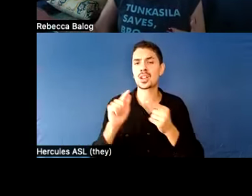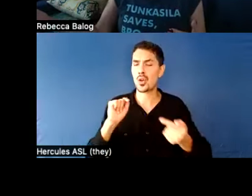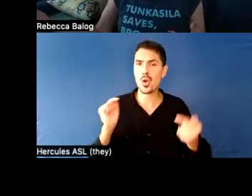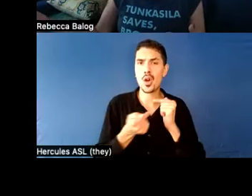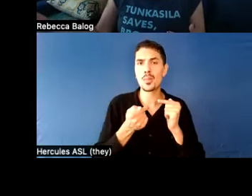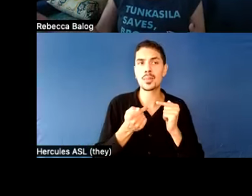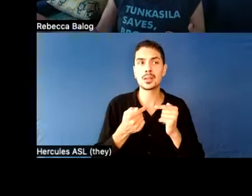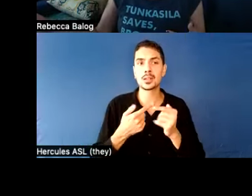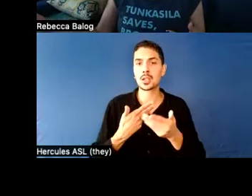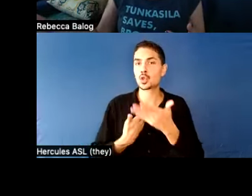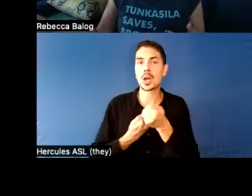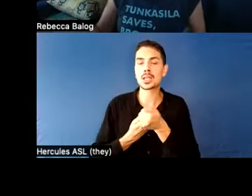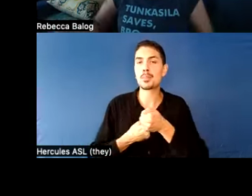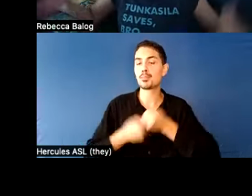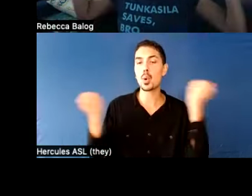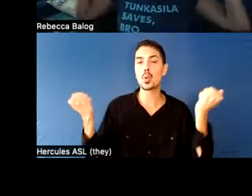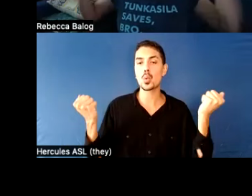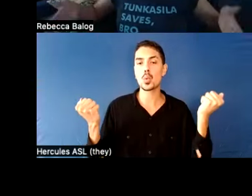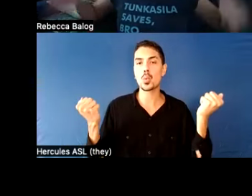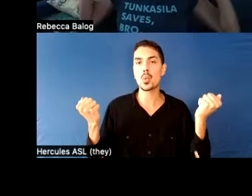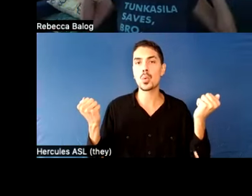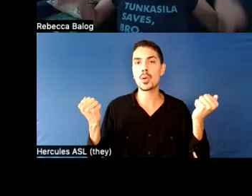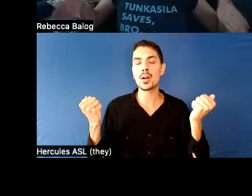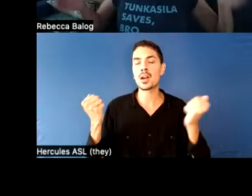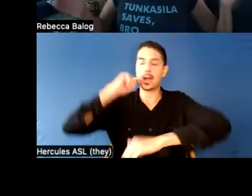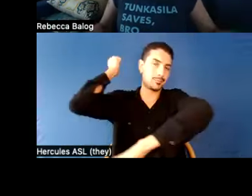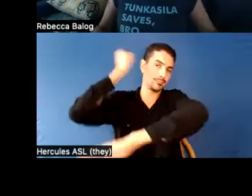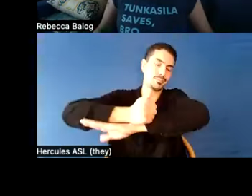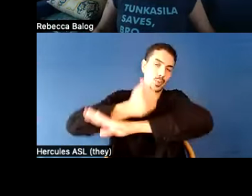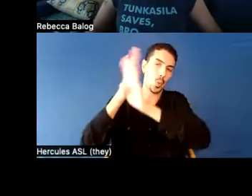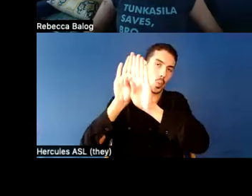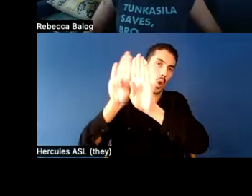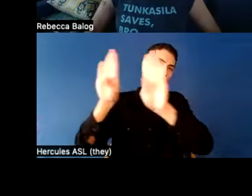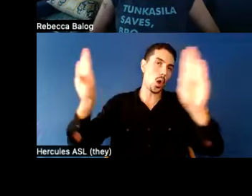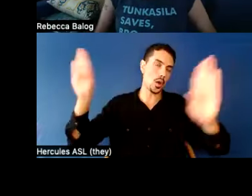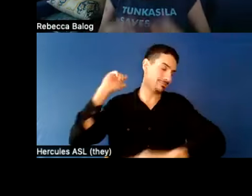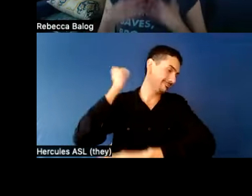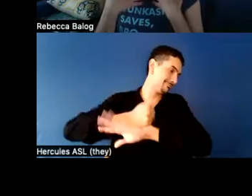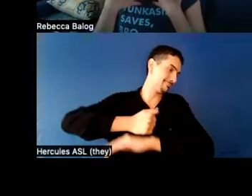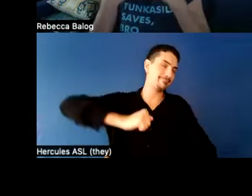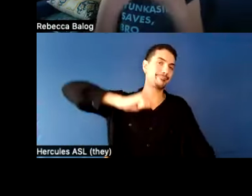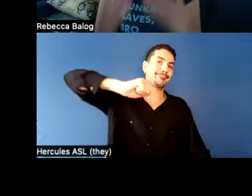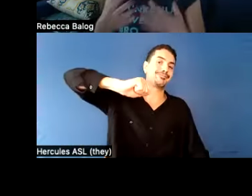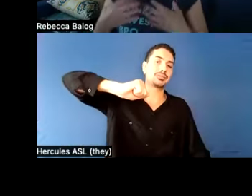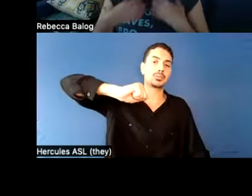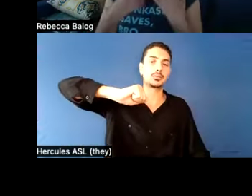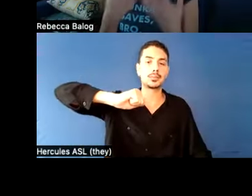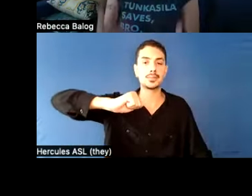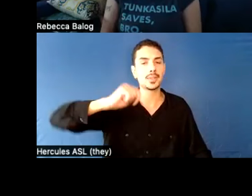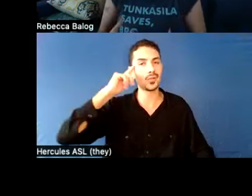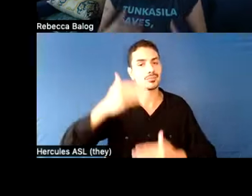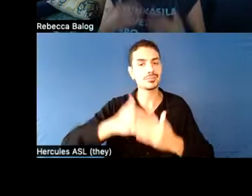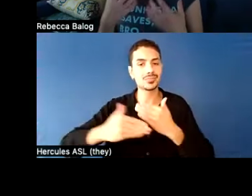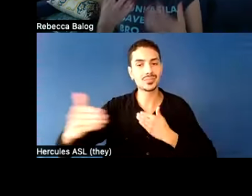to other people after that? Some folks just build brick walls for the safety net, and that's fine. We just want to love,